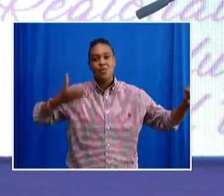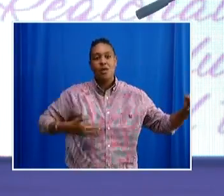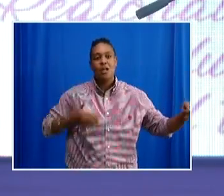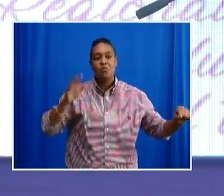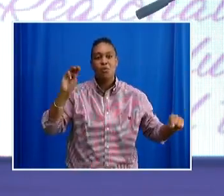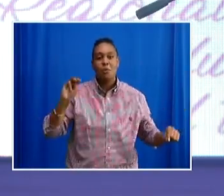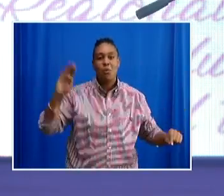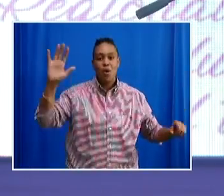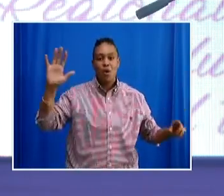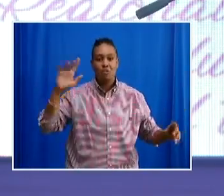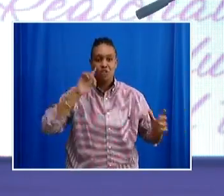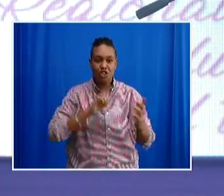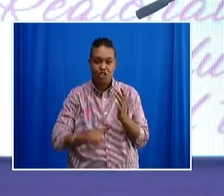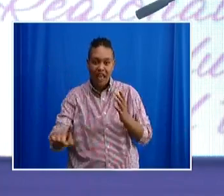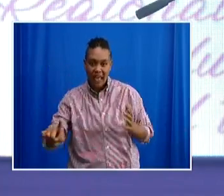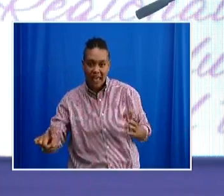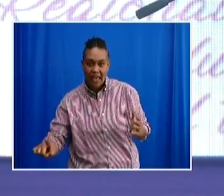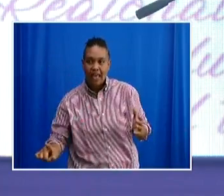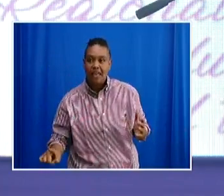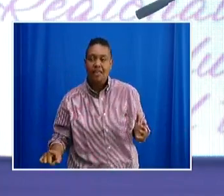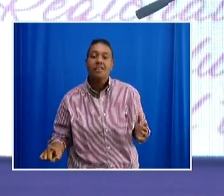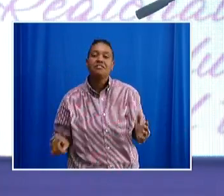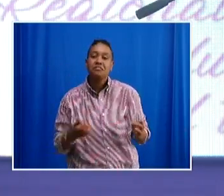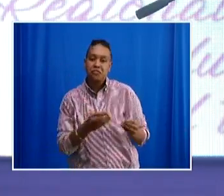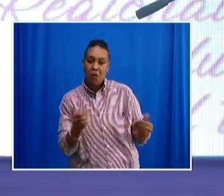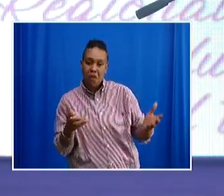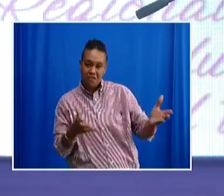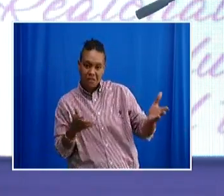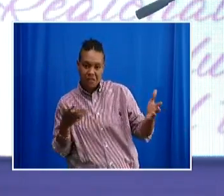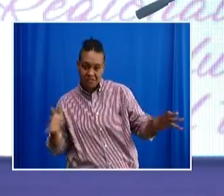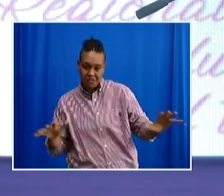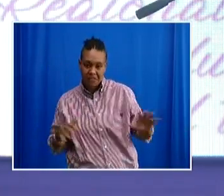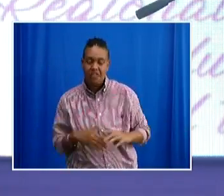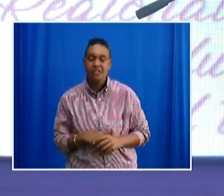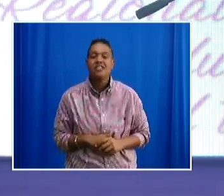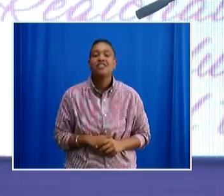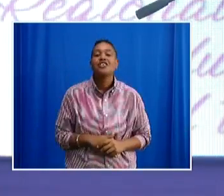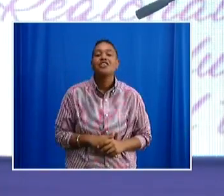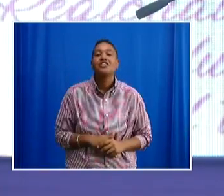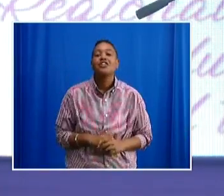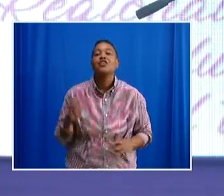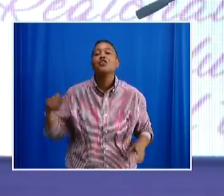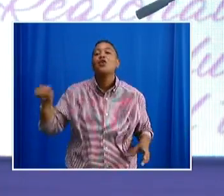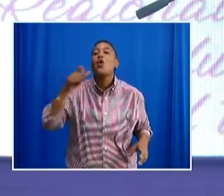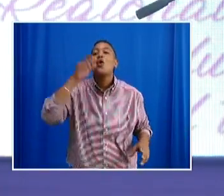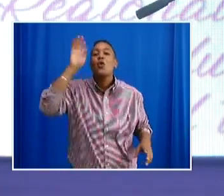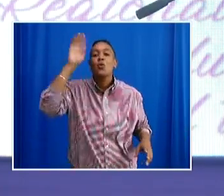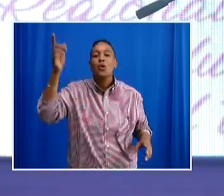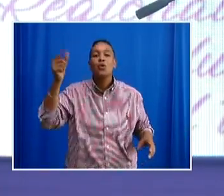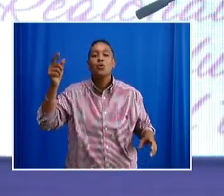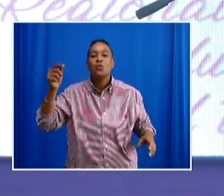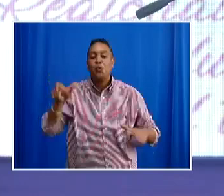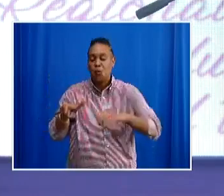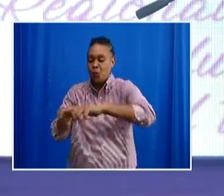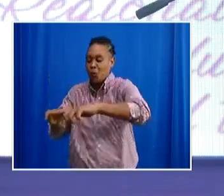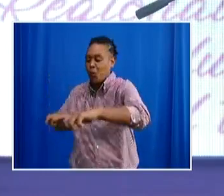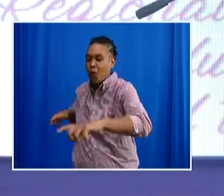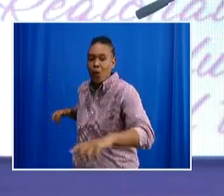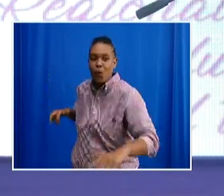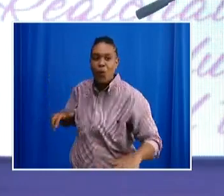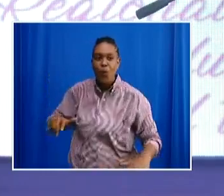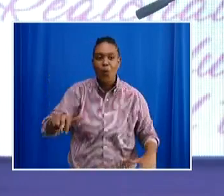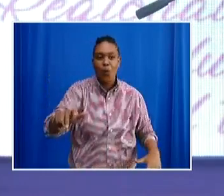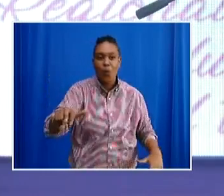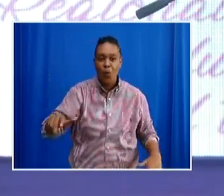Bay, check, we're sorted there. Those who are going to do the sidewalk, make